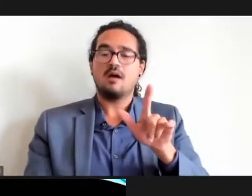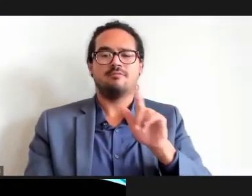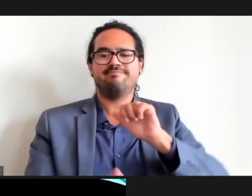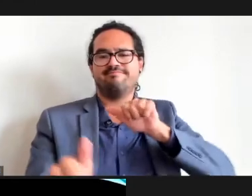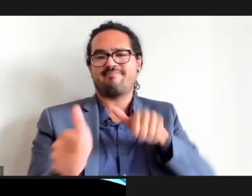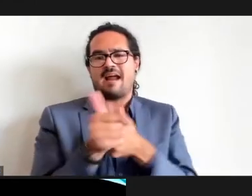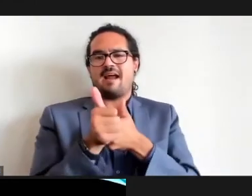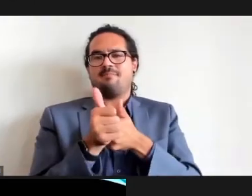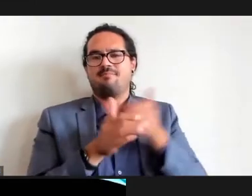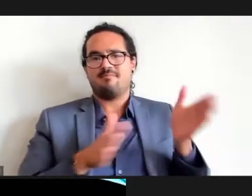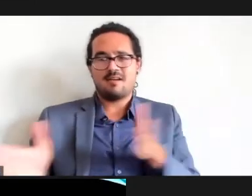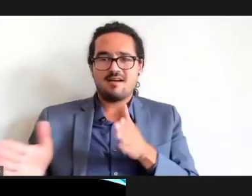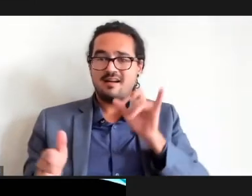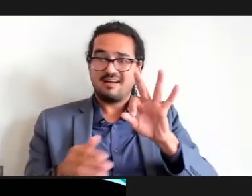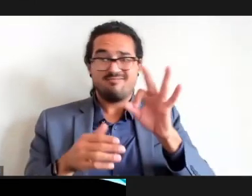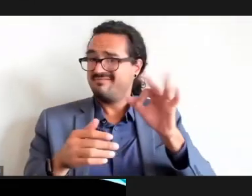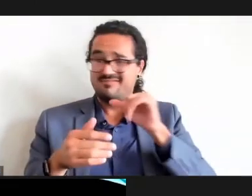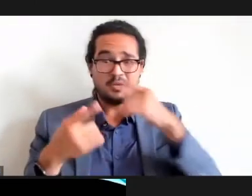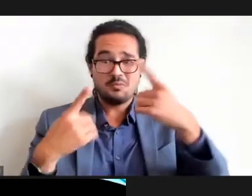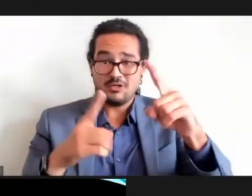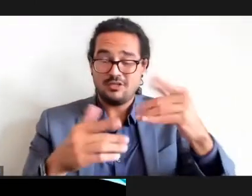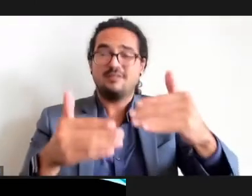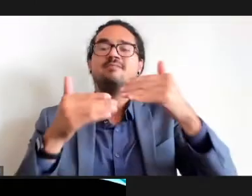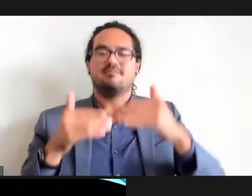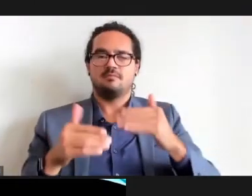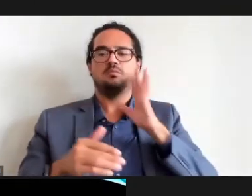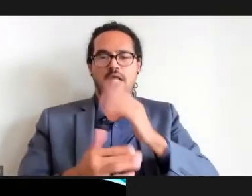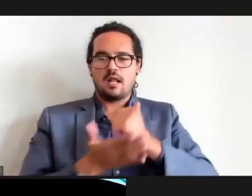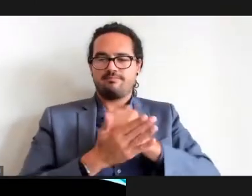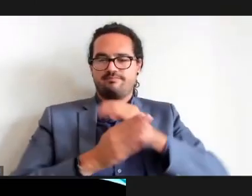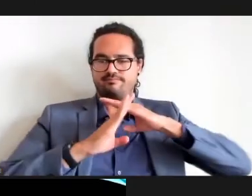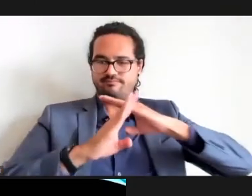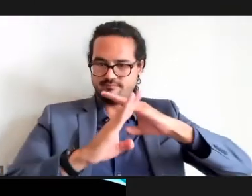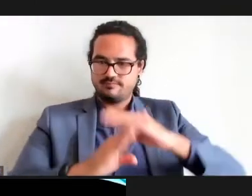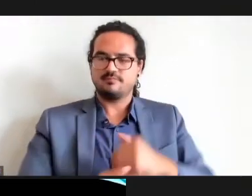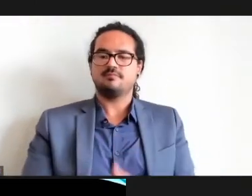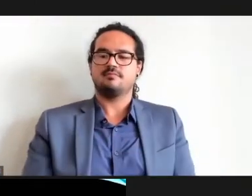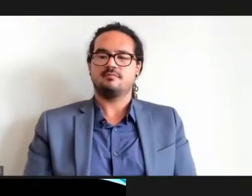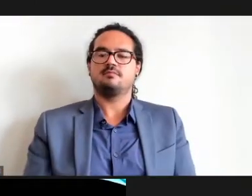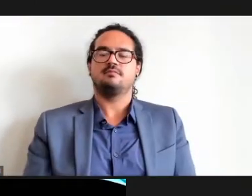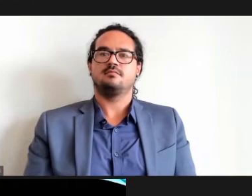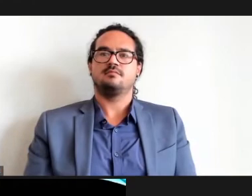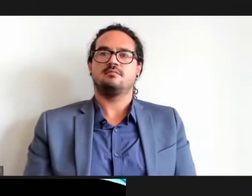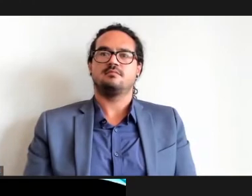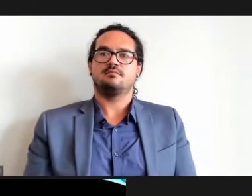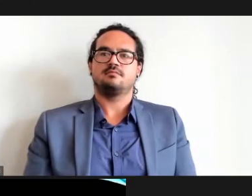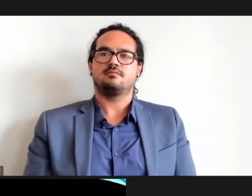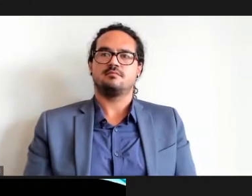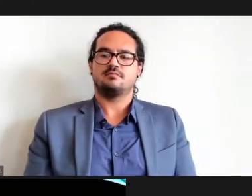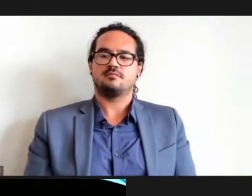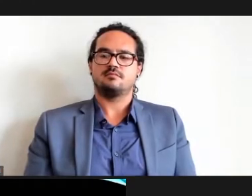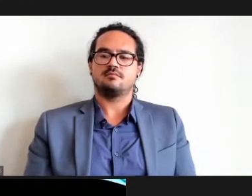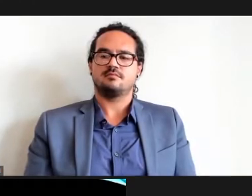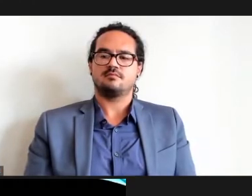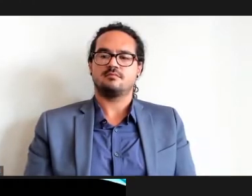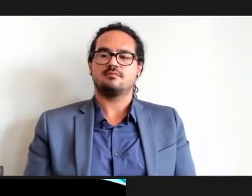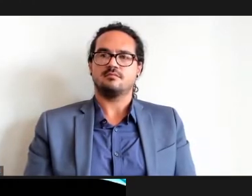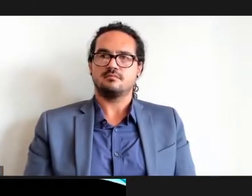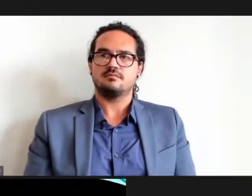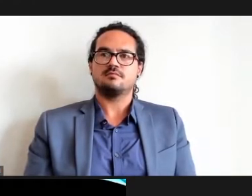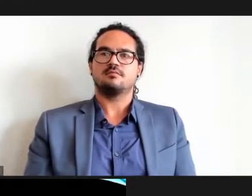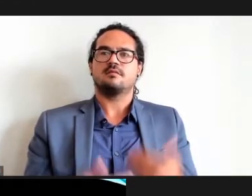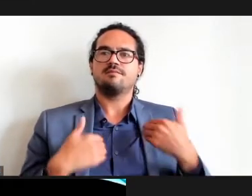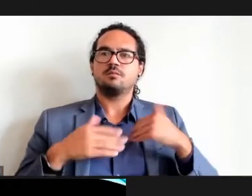mentioned the structure protection group. We do have some specialists in there and using some of our engines. We'll be assessing the Inverness Park area